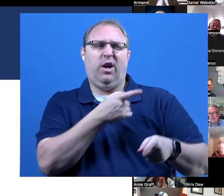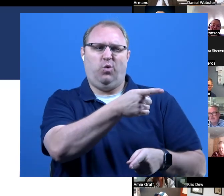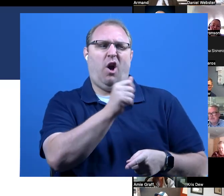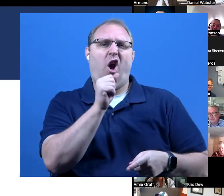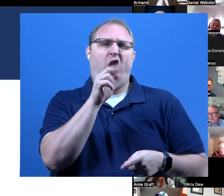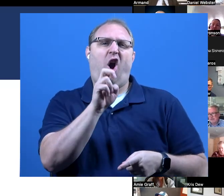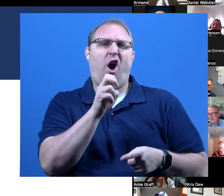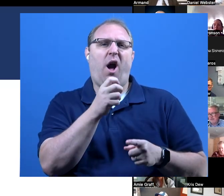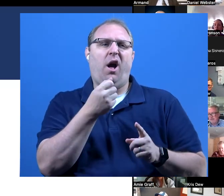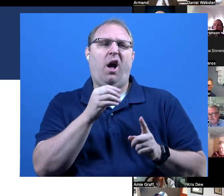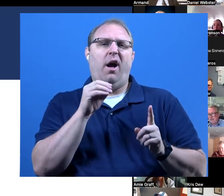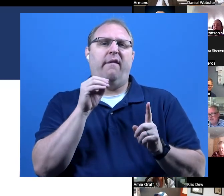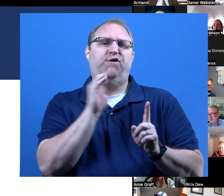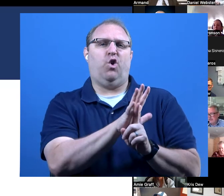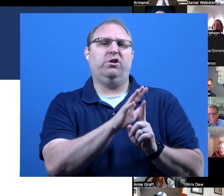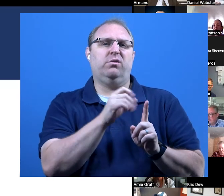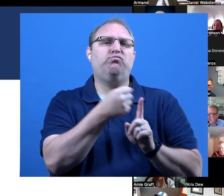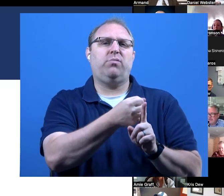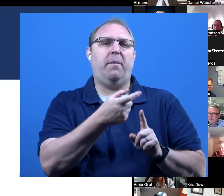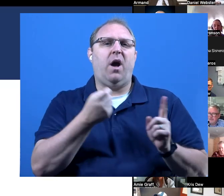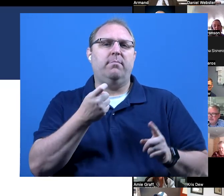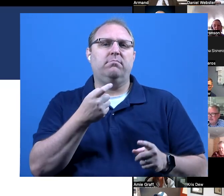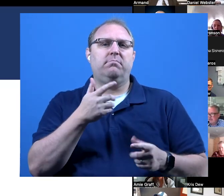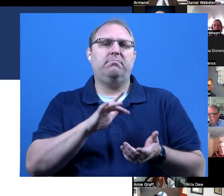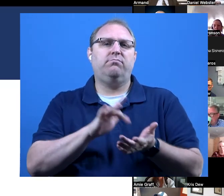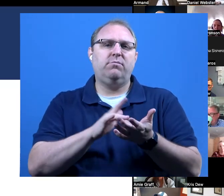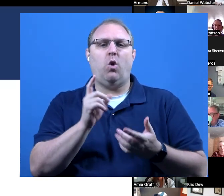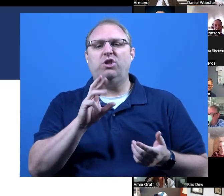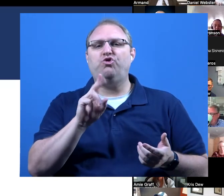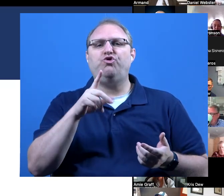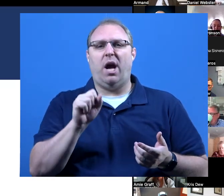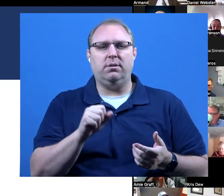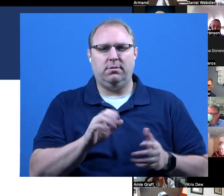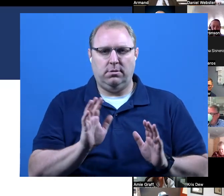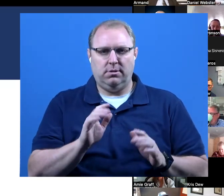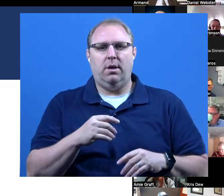process of when to suspend telework. Okay.